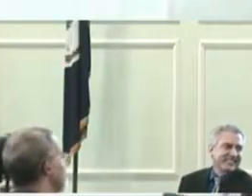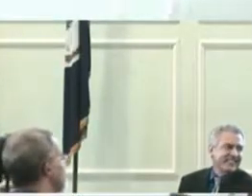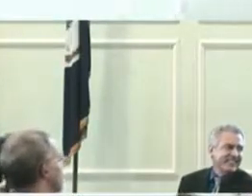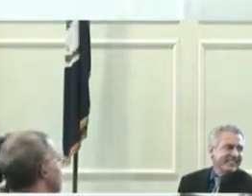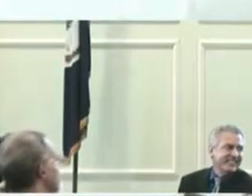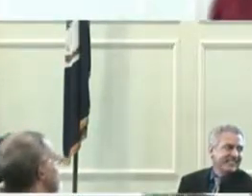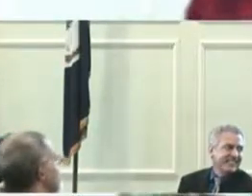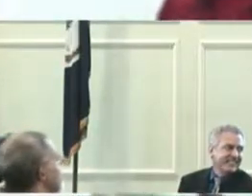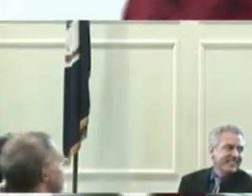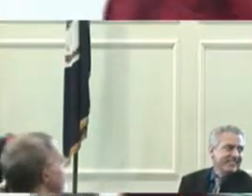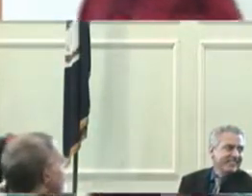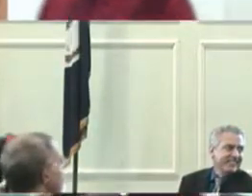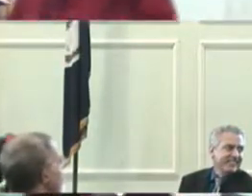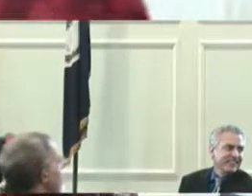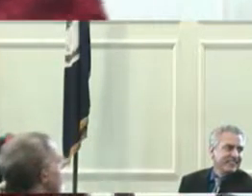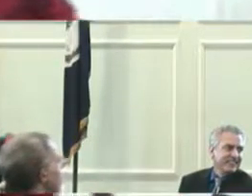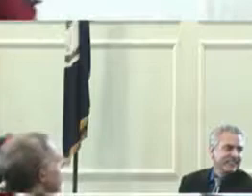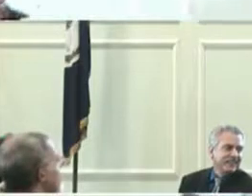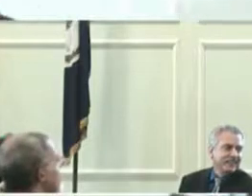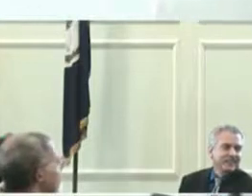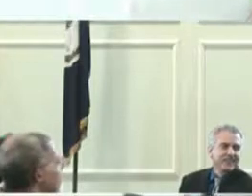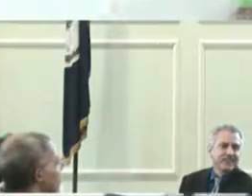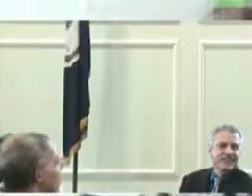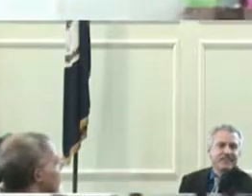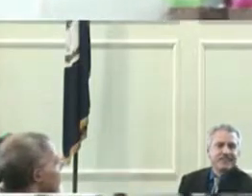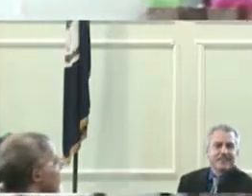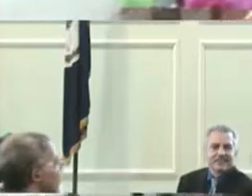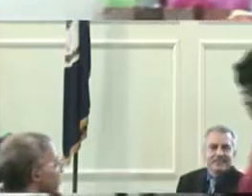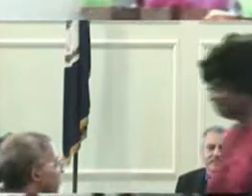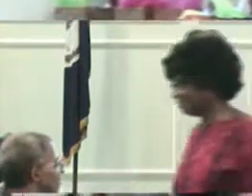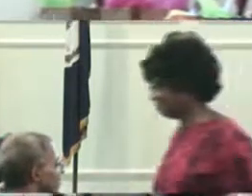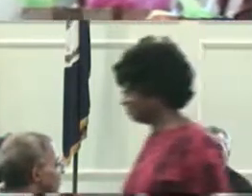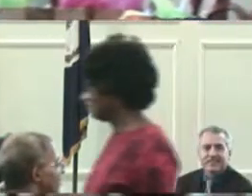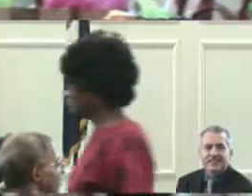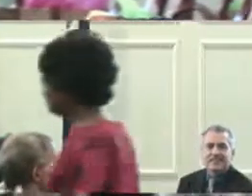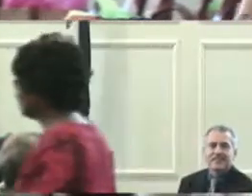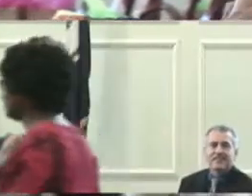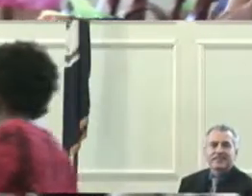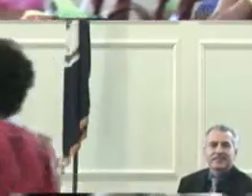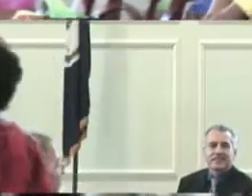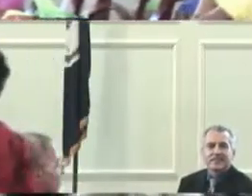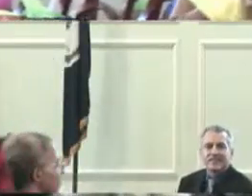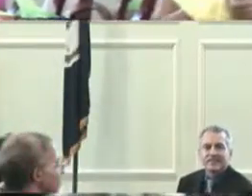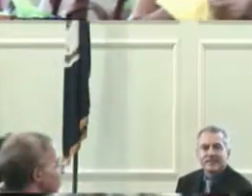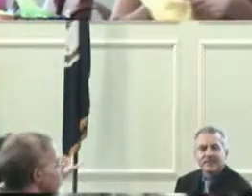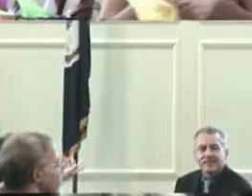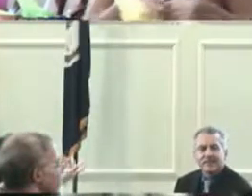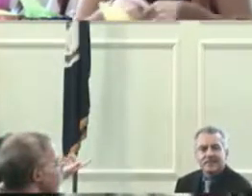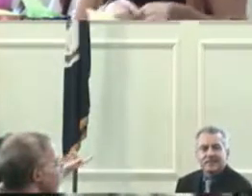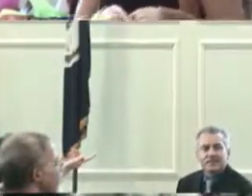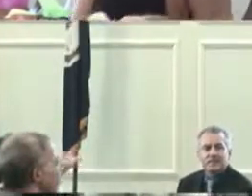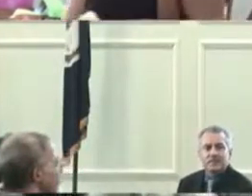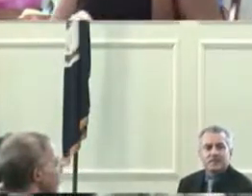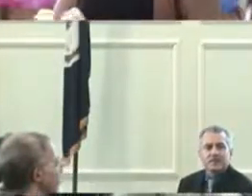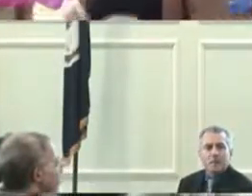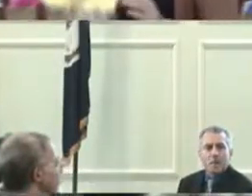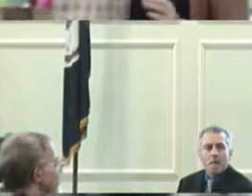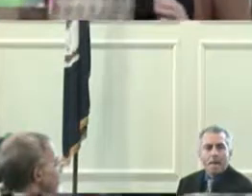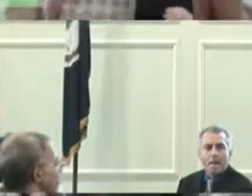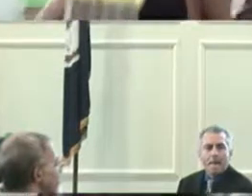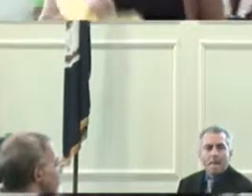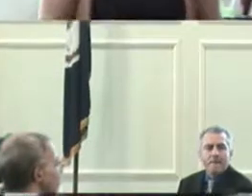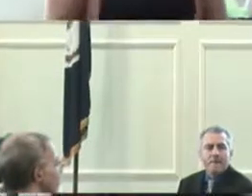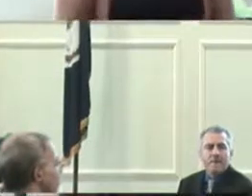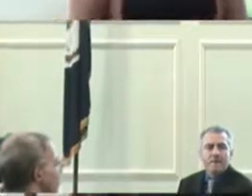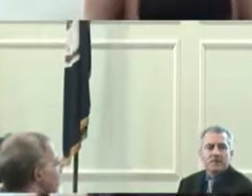Diane and Ken Grimes. Diane and Ken, they're over there, or they're outside, I don't know. All right.